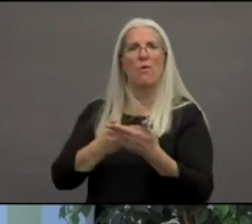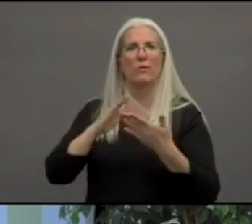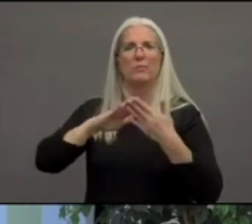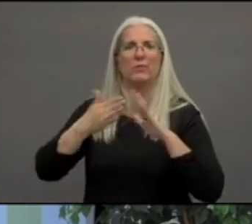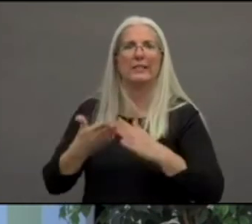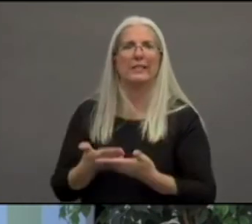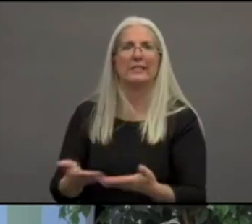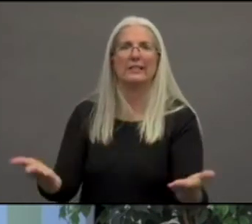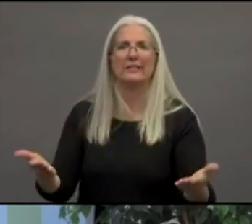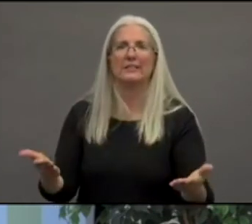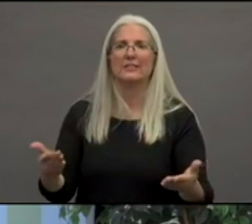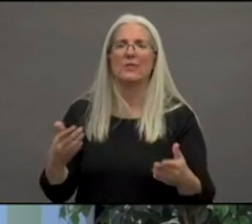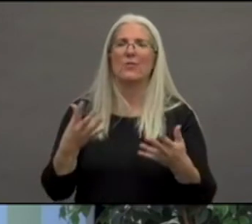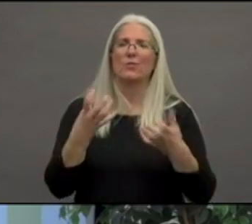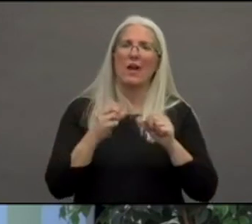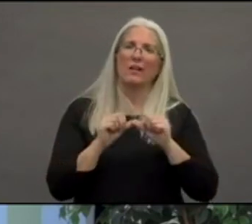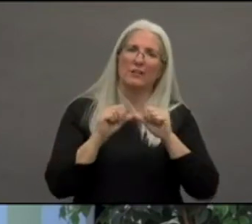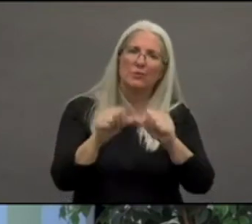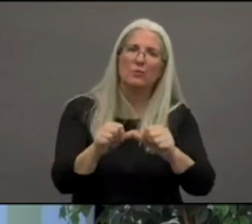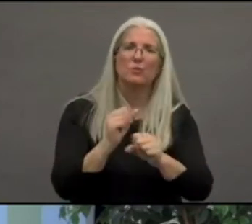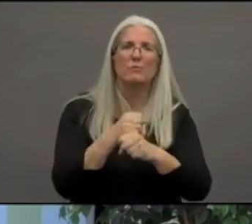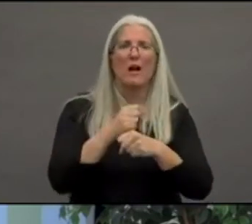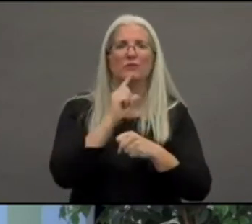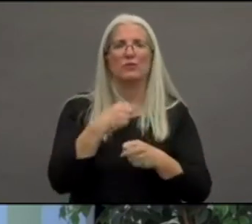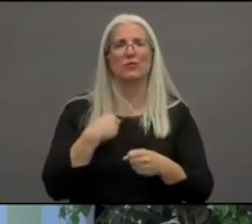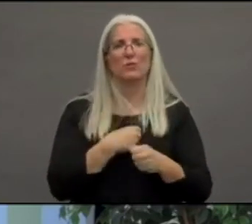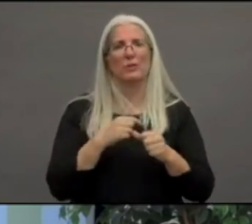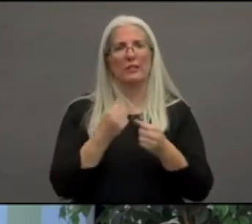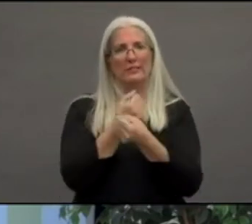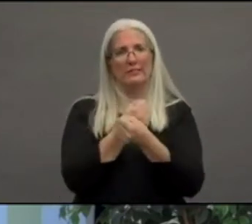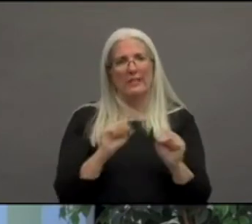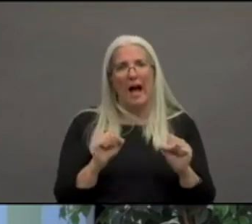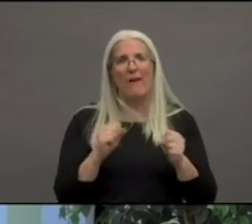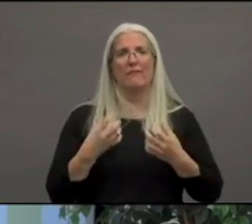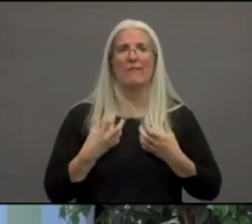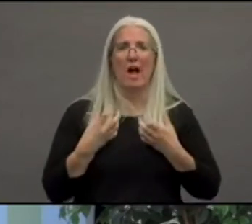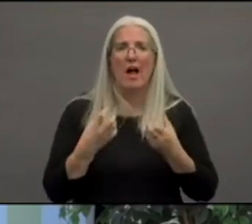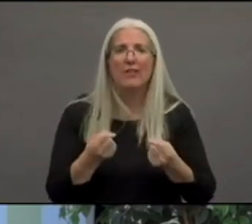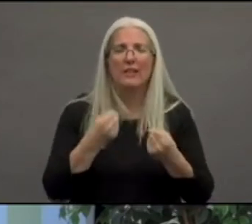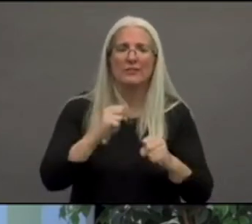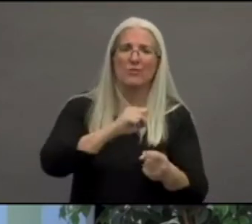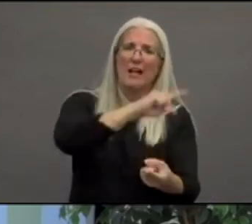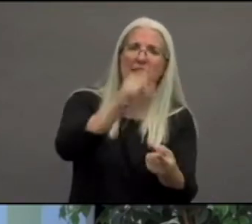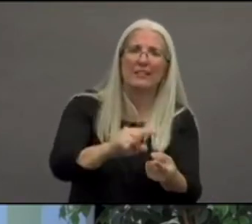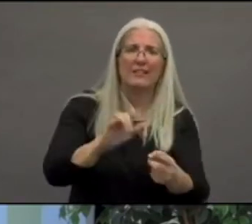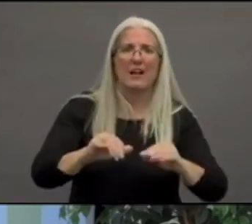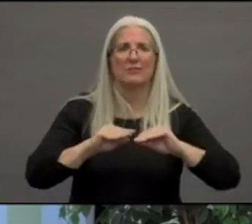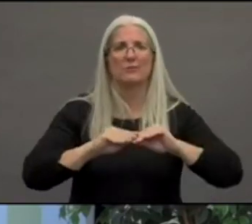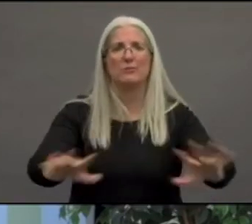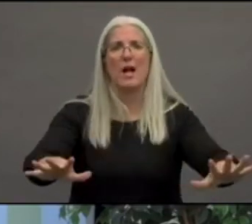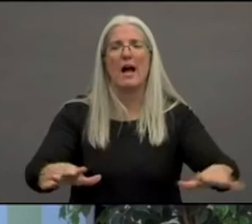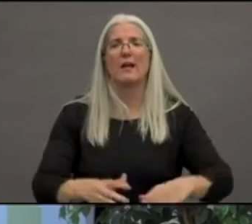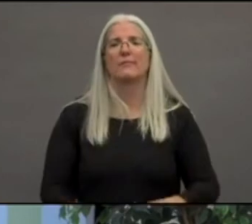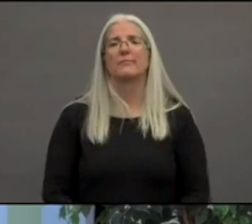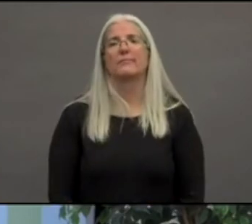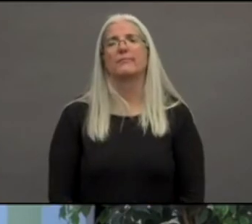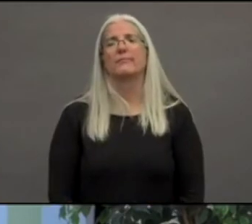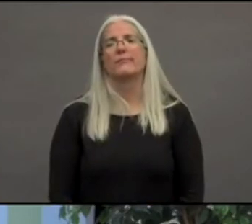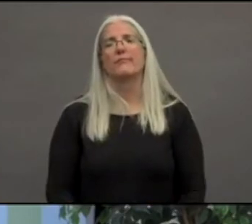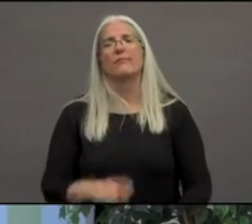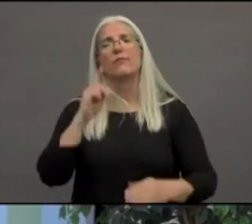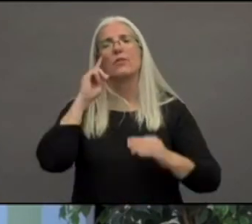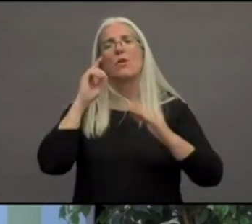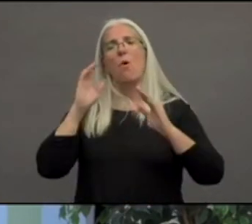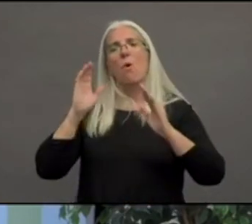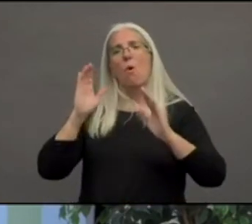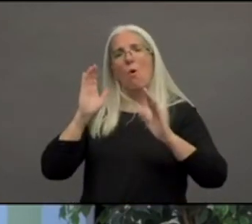Continue practicing the protocols, and that's definitely going to slow the spread in the county, and we will get back to some sense